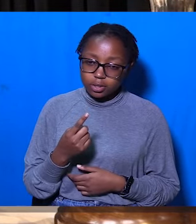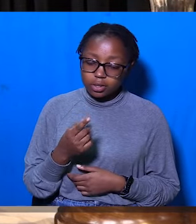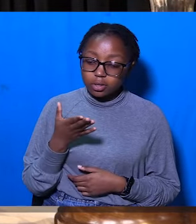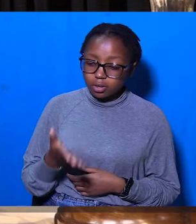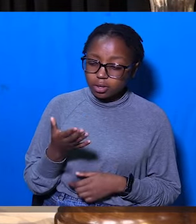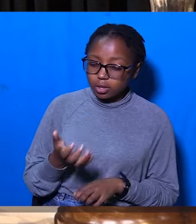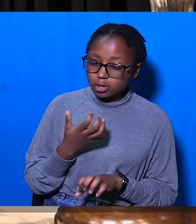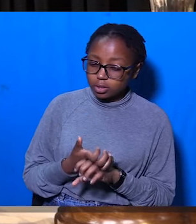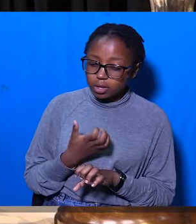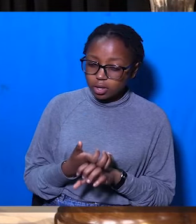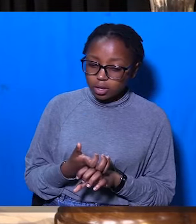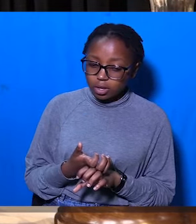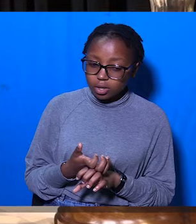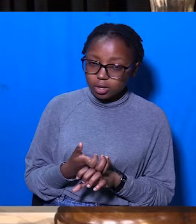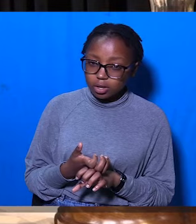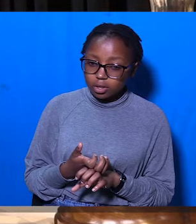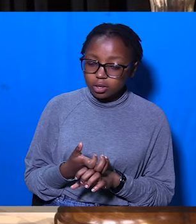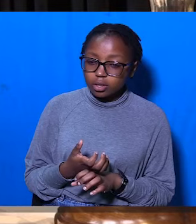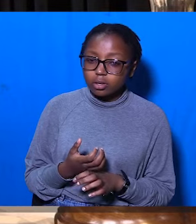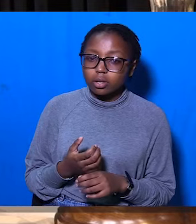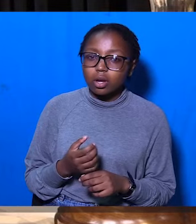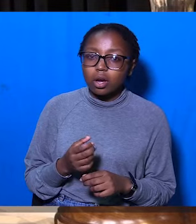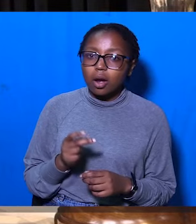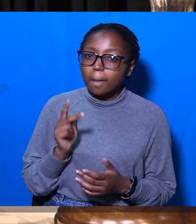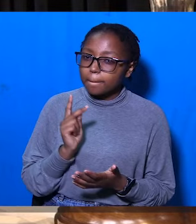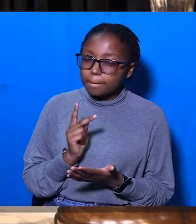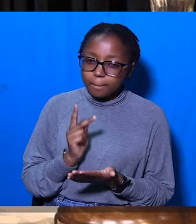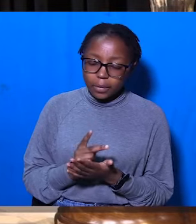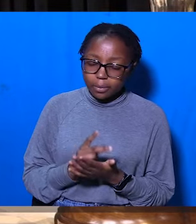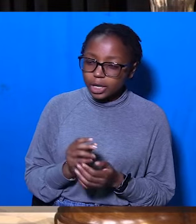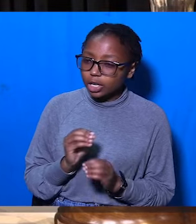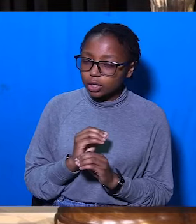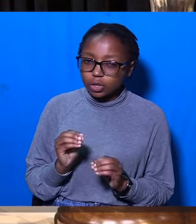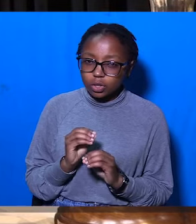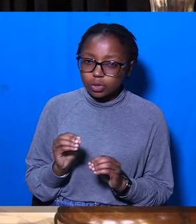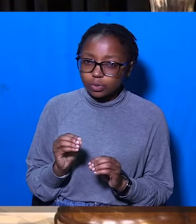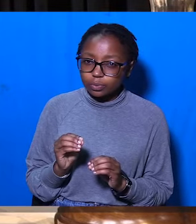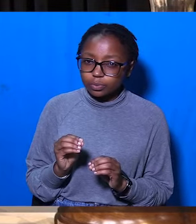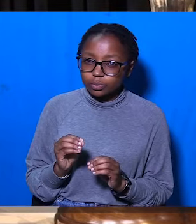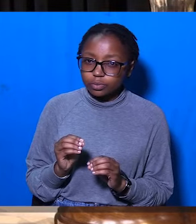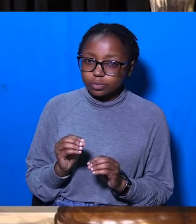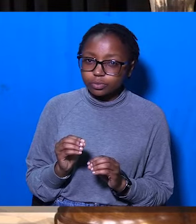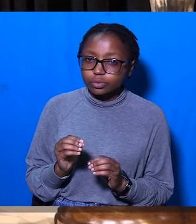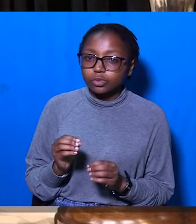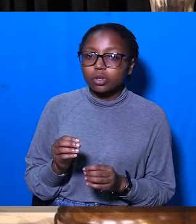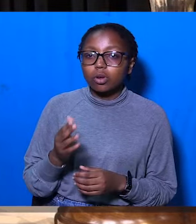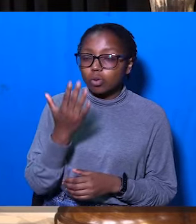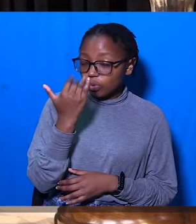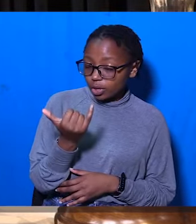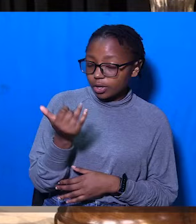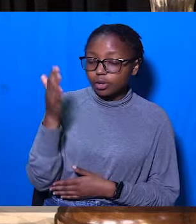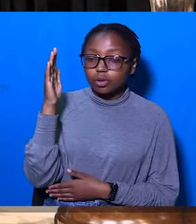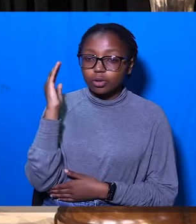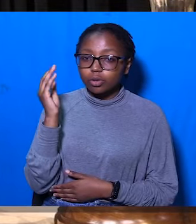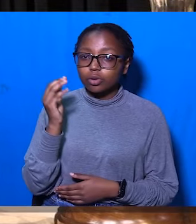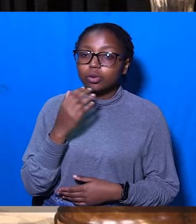hardening is not permanent, because God desires to show mercy to all. He